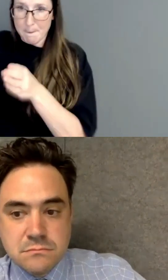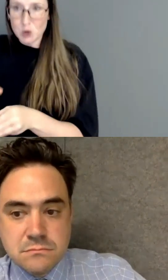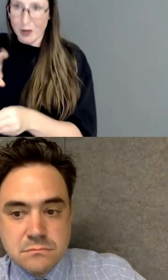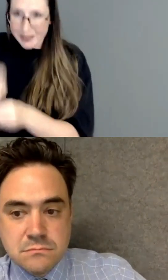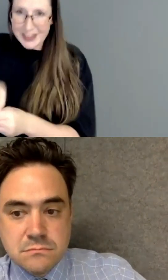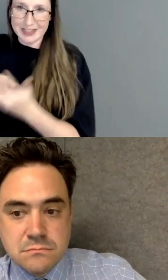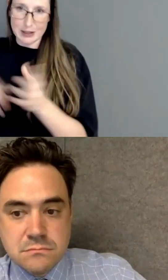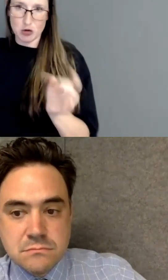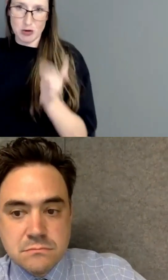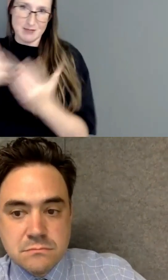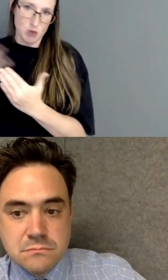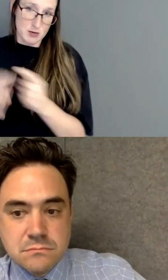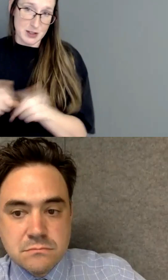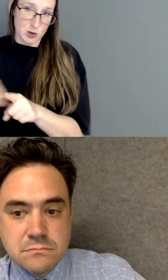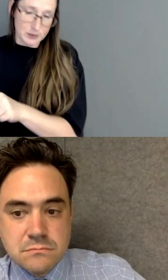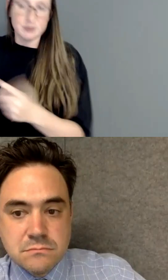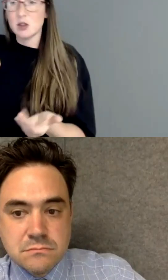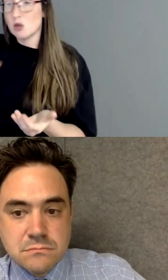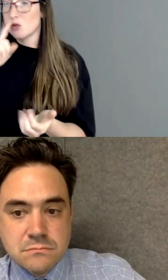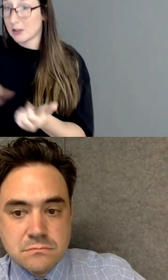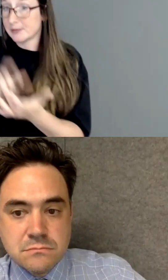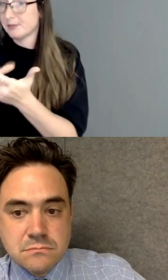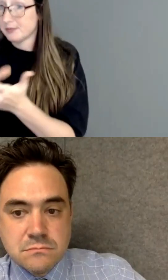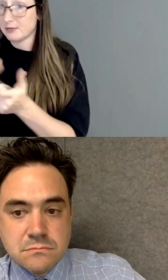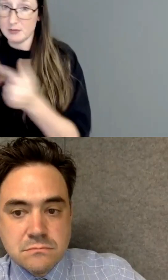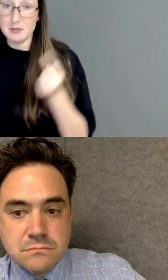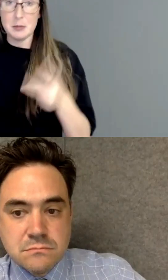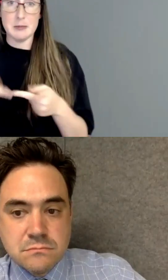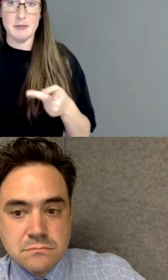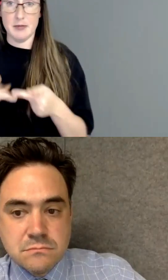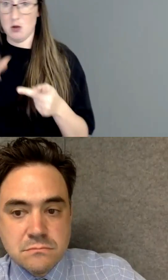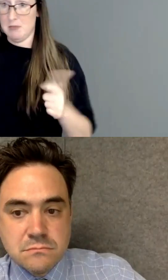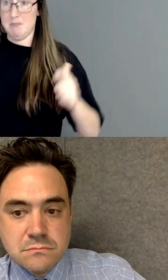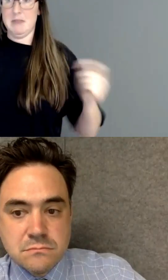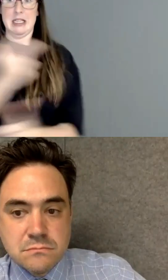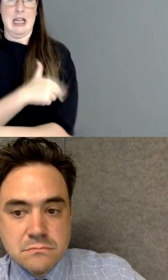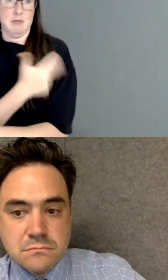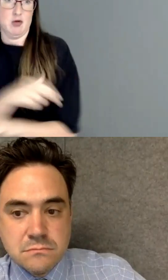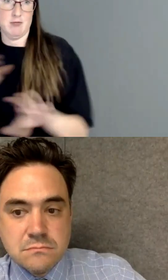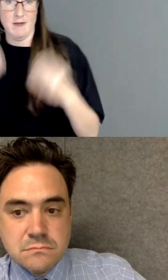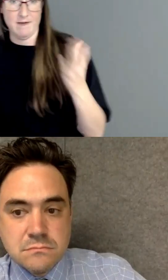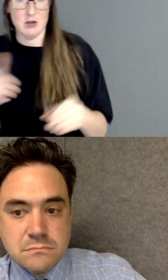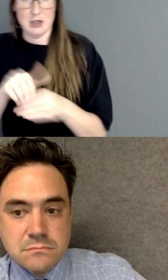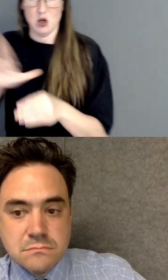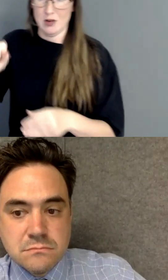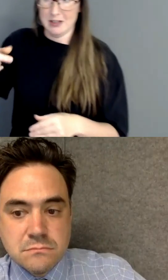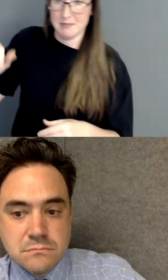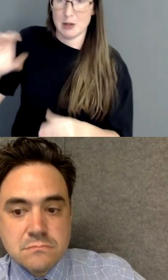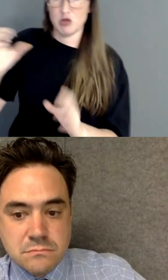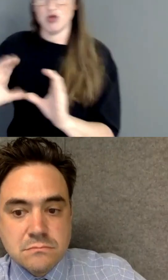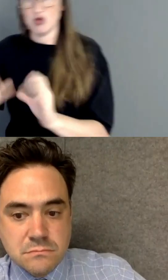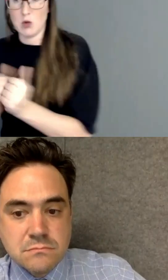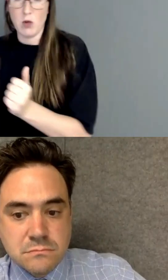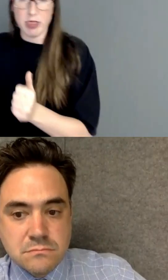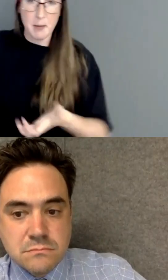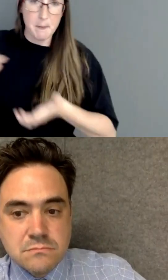these crisis programs as well. So you can reach out to several of the places that are the big hospitalization providers in your space and check with them and partner with